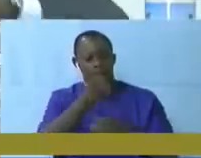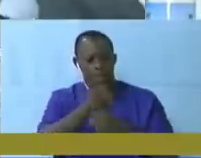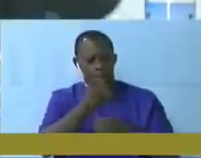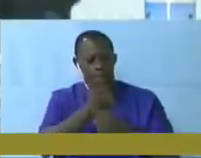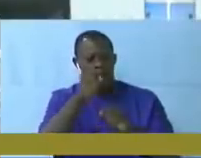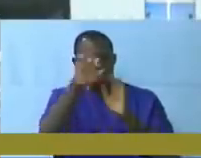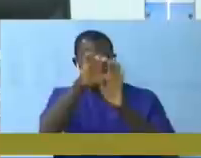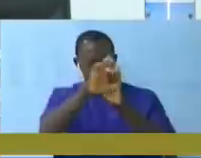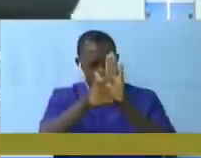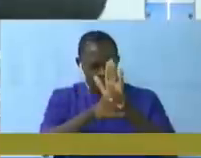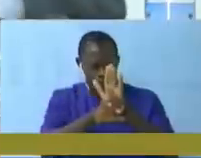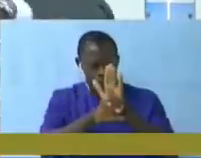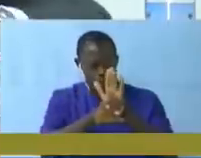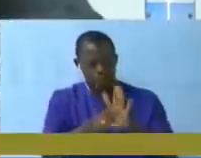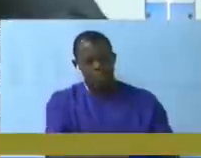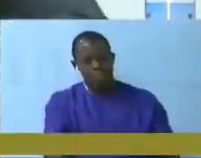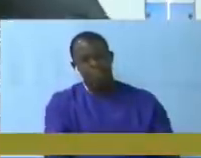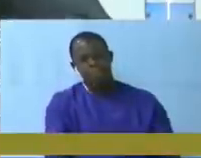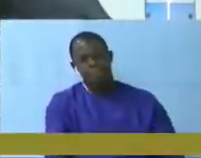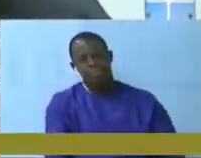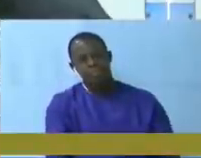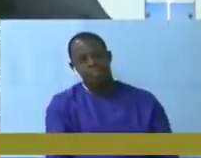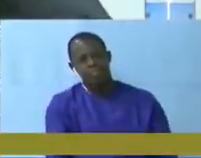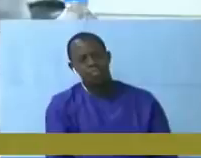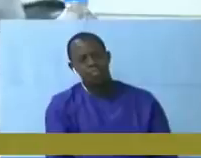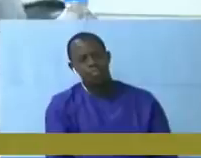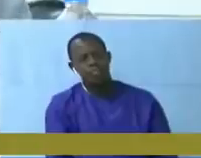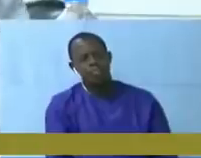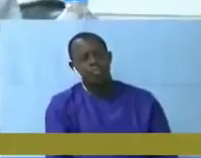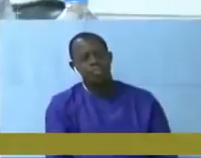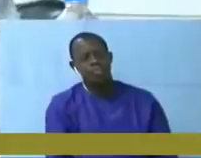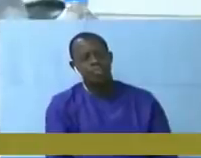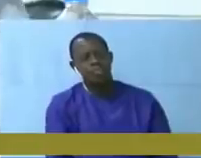jamono yi nga xamné nak ñu doon defal lu way yoyu. After